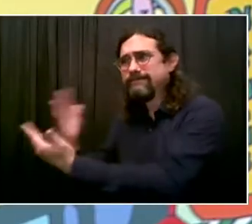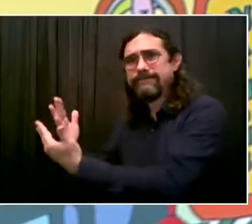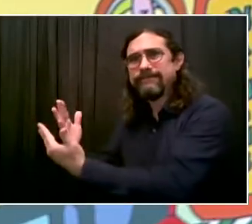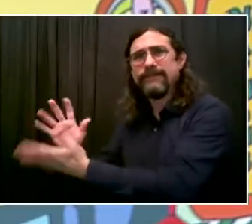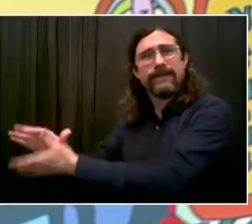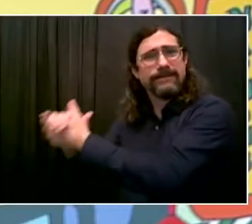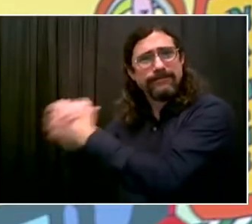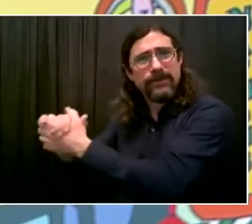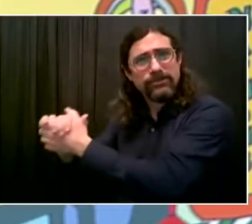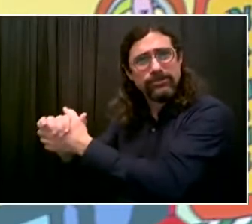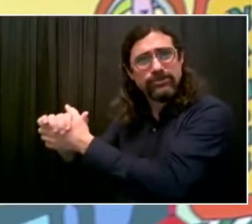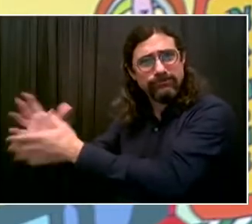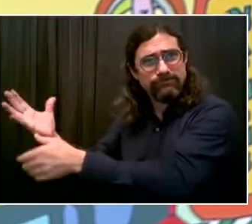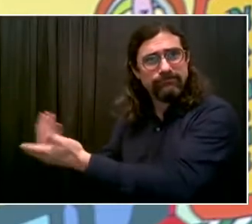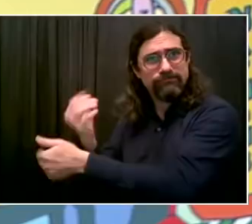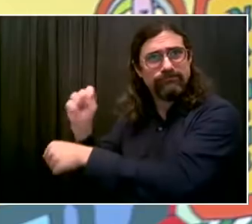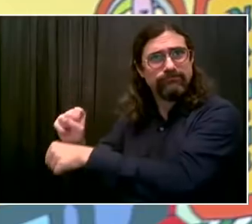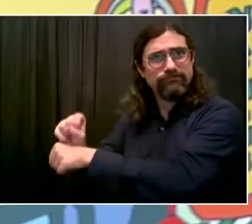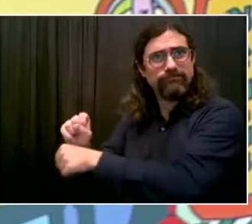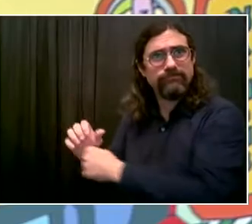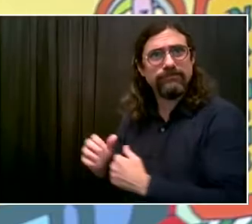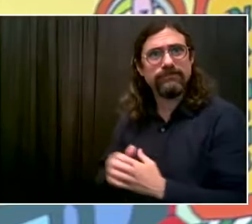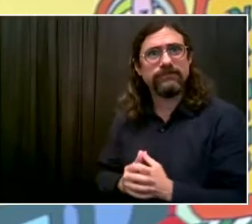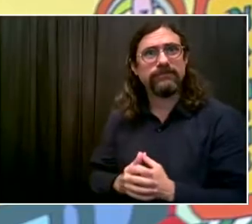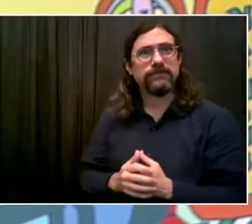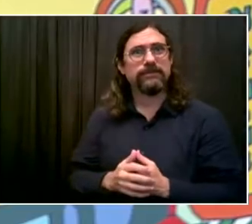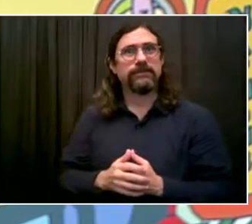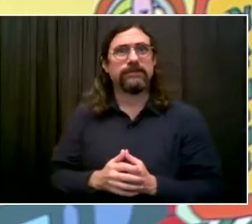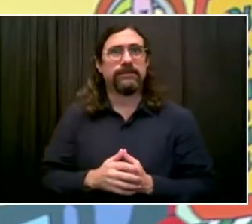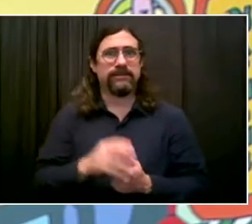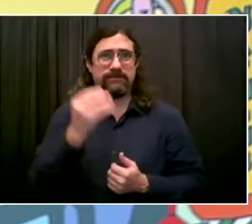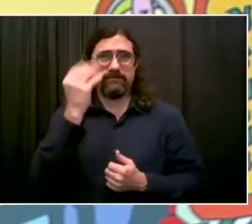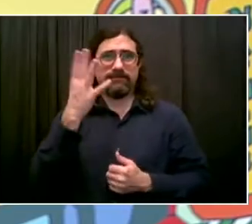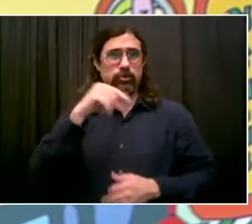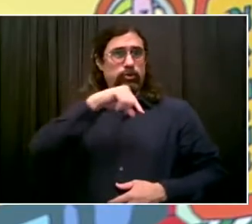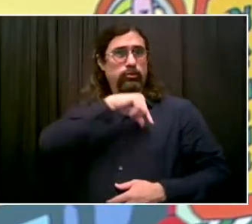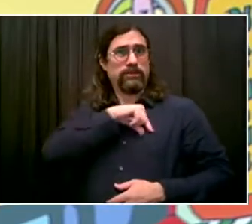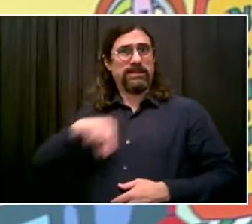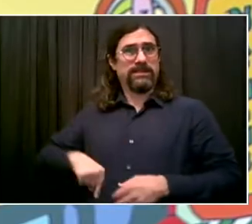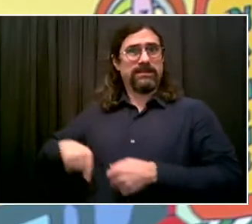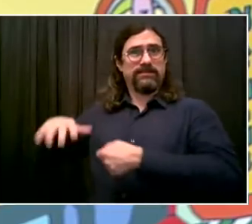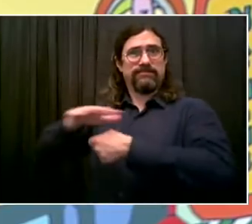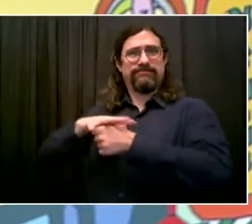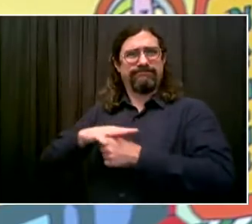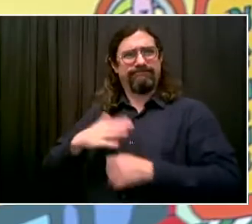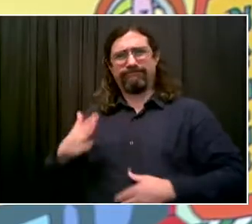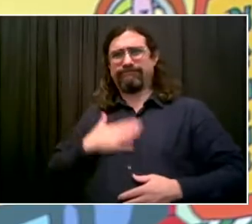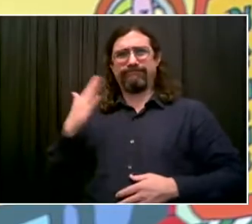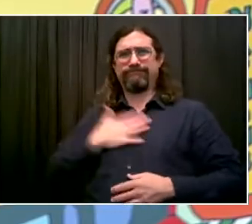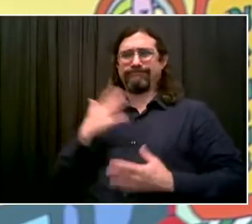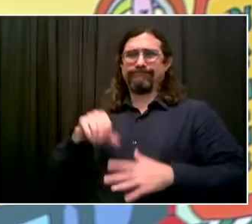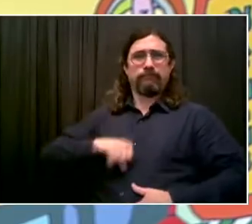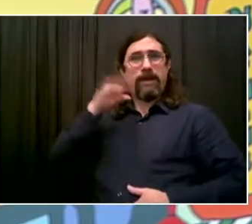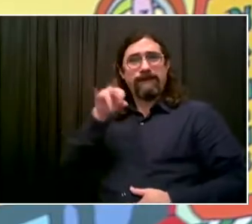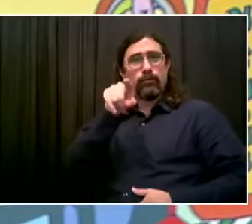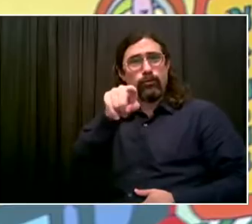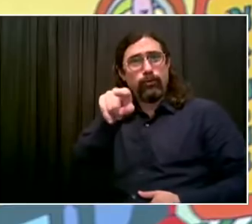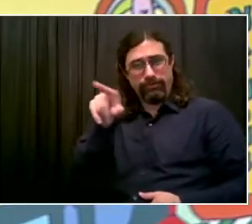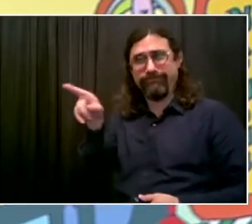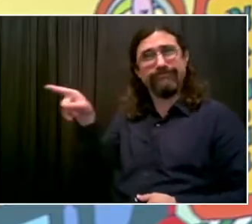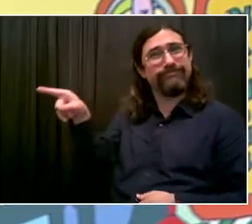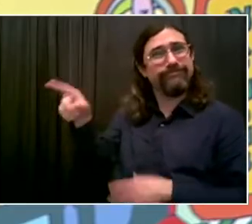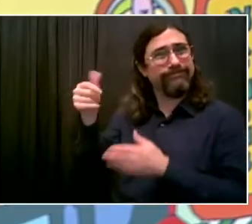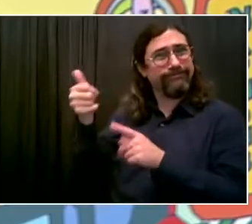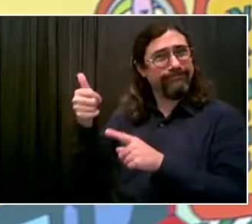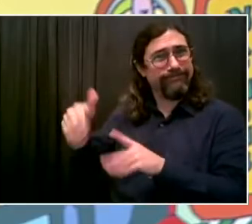now. And thank you for all you've done for our city. And Victor mentioned Dan Simon. This is one of